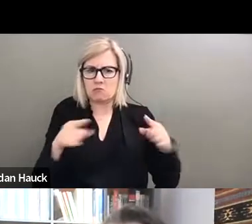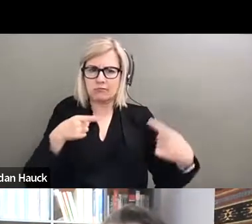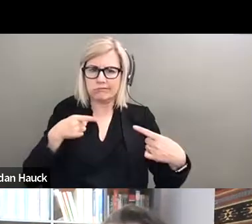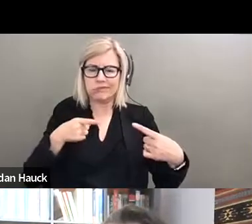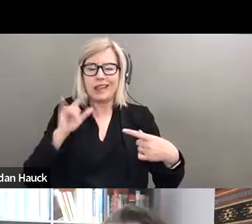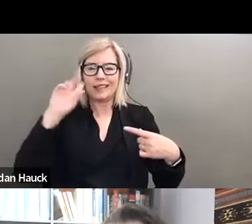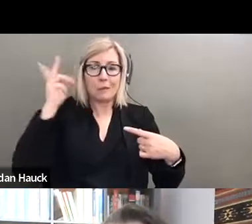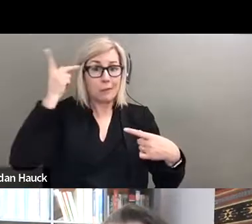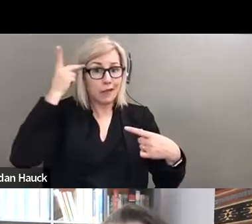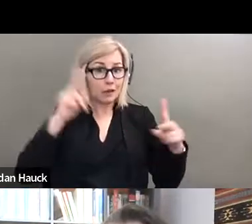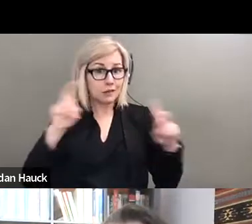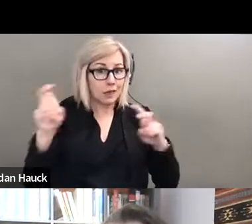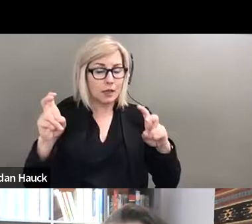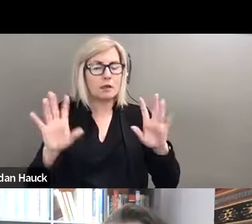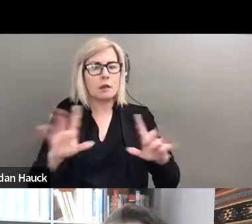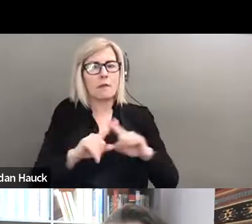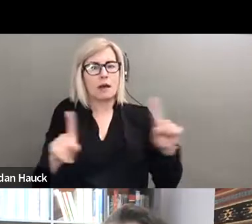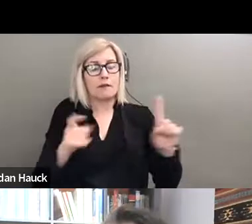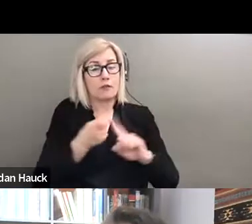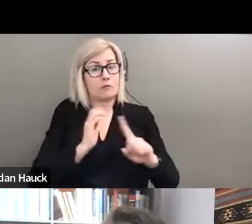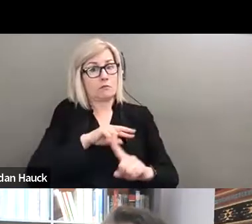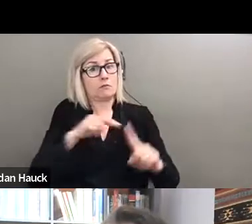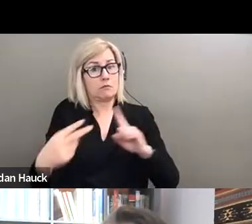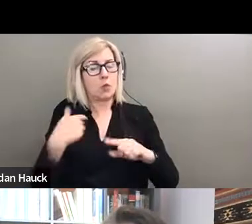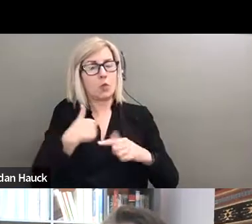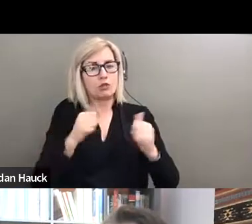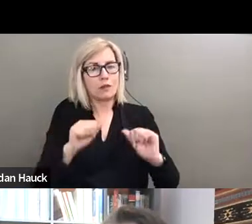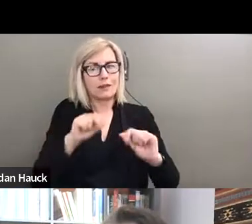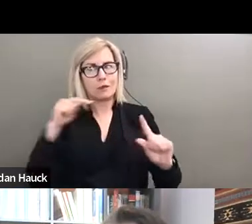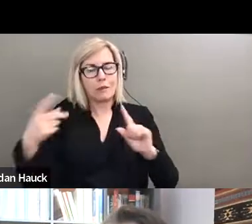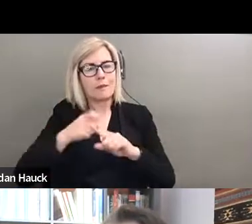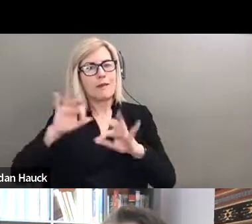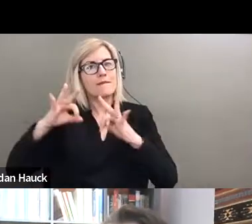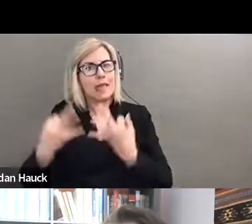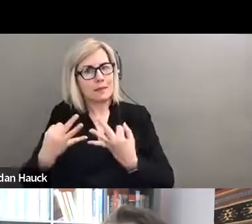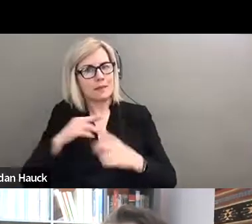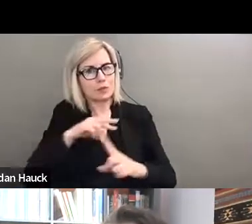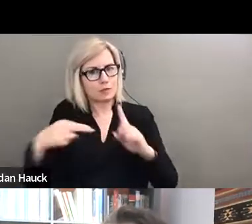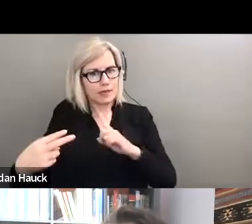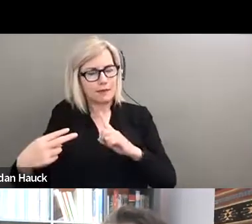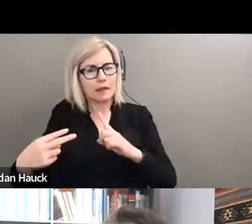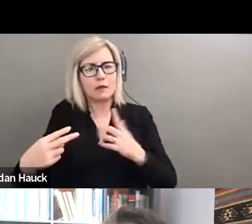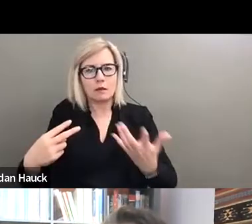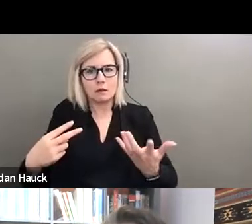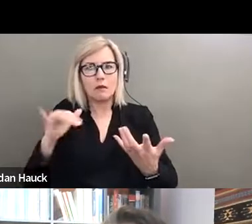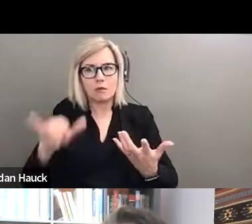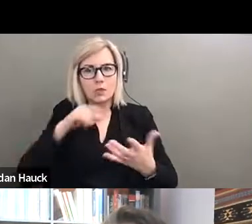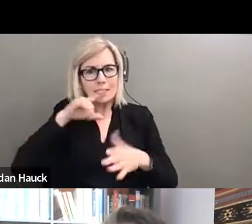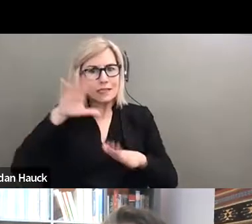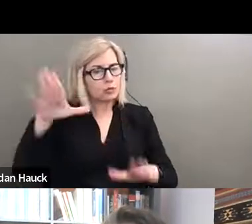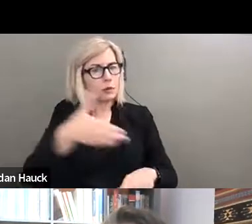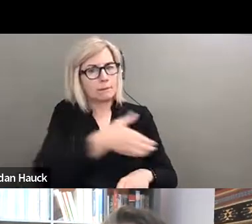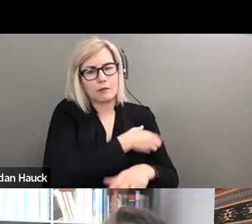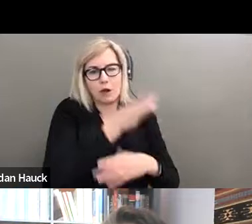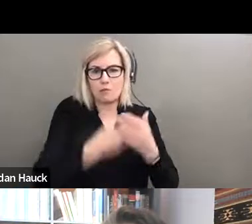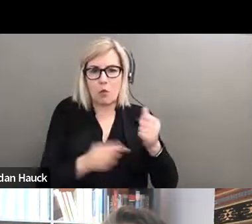political topic. From that end, we're really trying to kind of look at it from that family's perspective. And those testimonies are powerful on